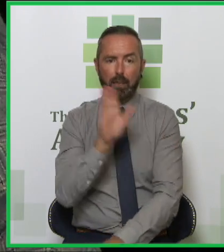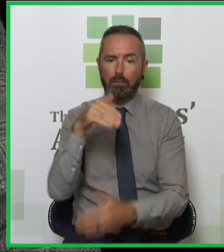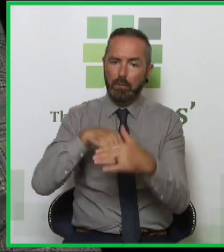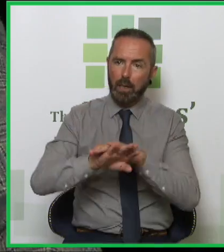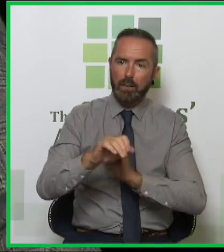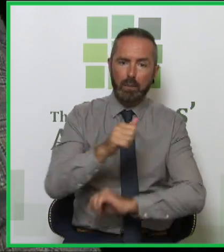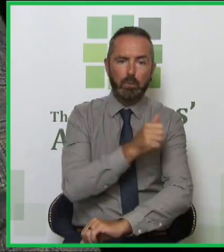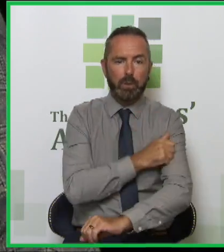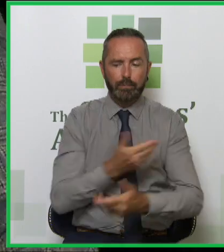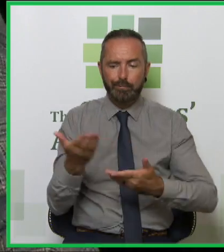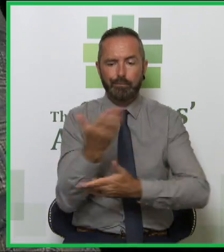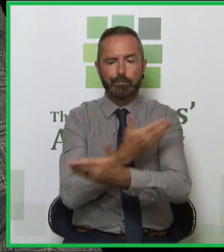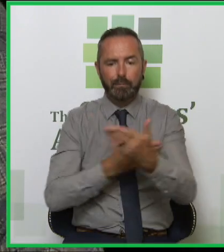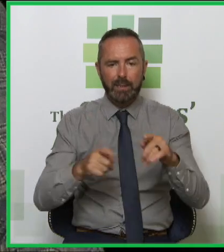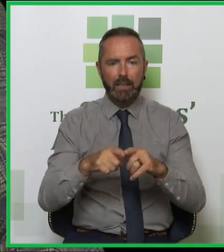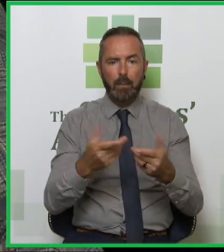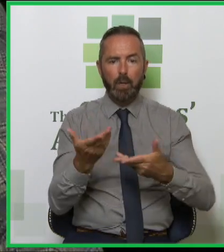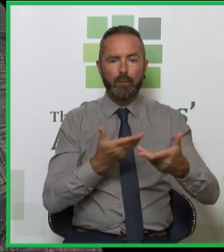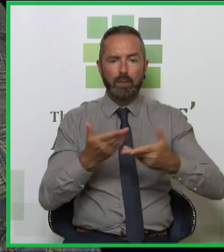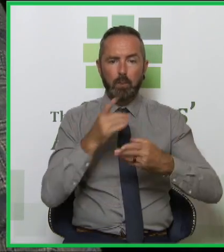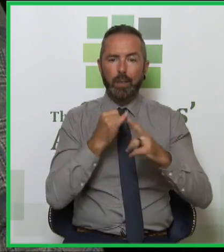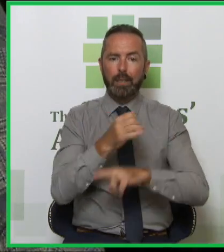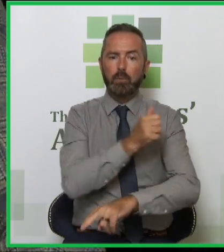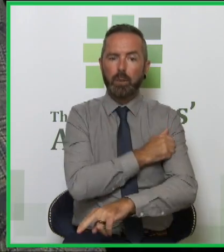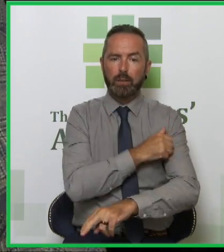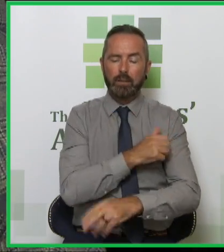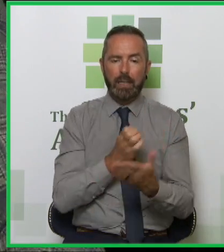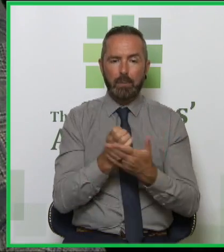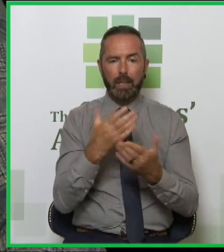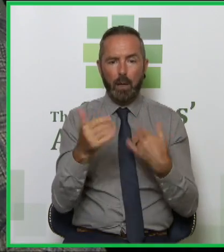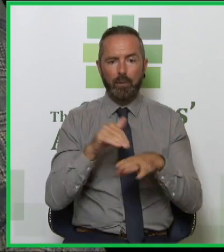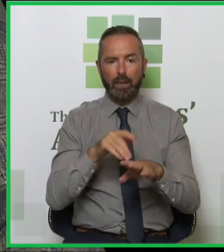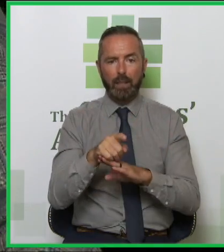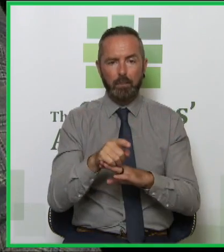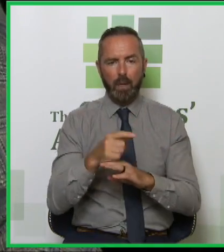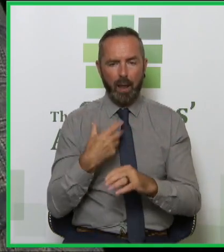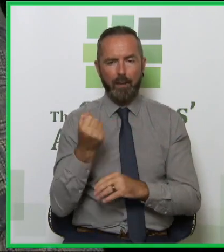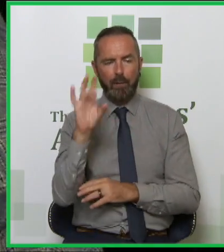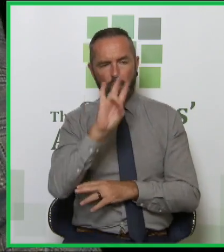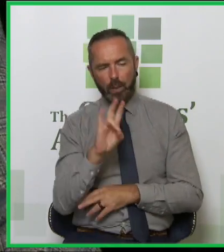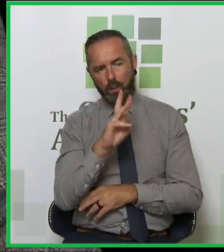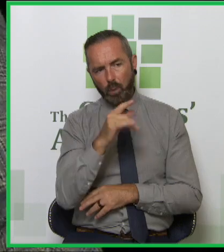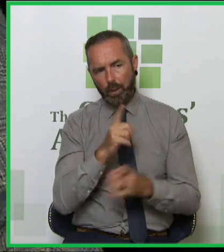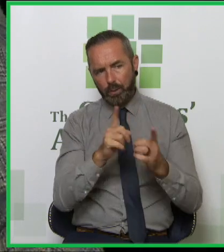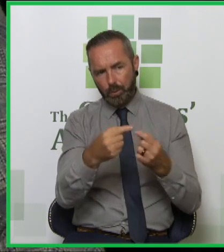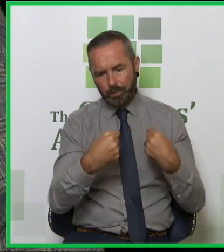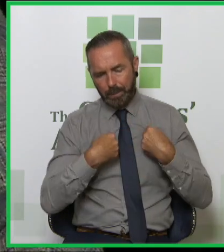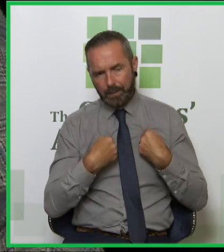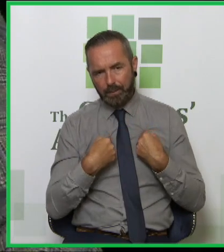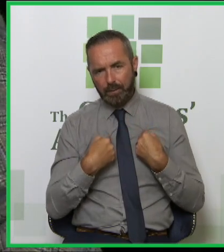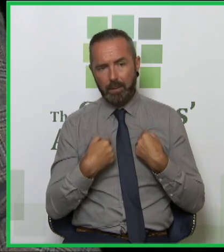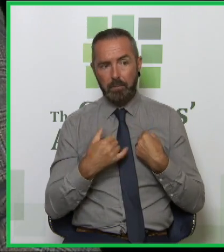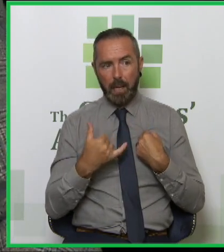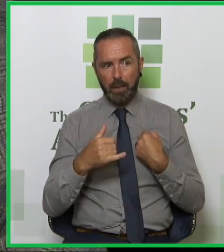to them, having that same conversation. This is how it affected me. I'm curious. I have these questions. Why did you do it? Seeking